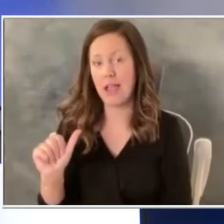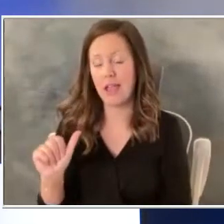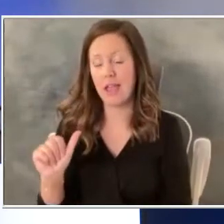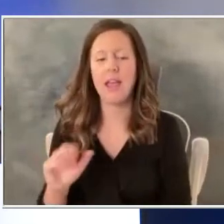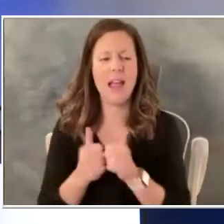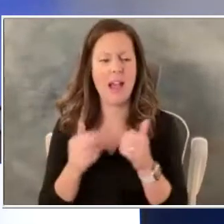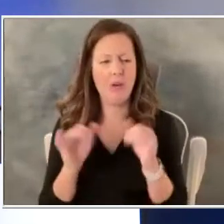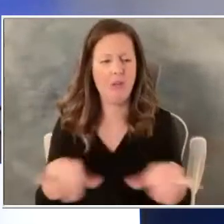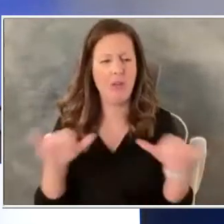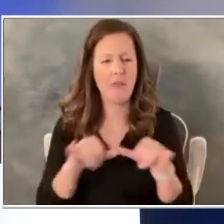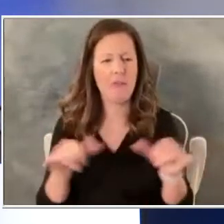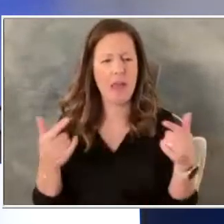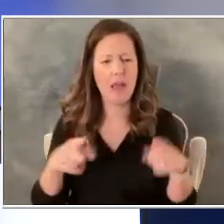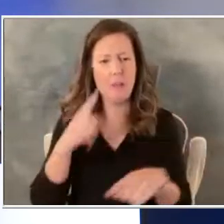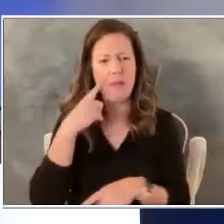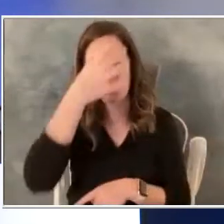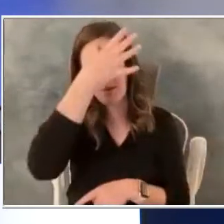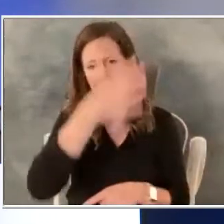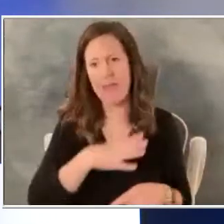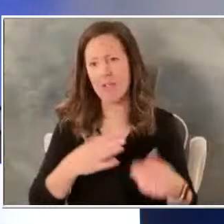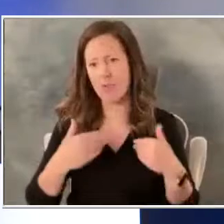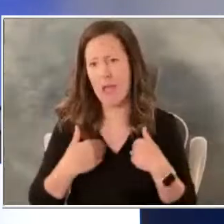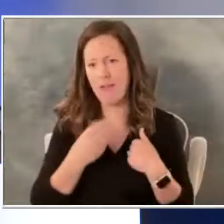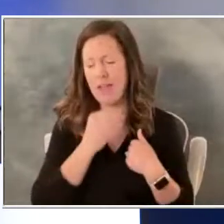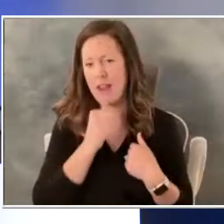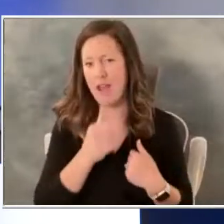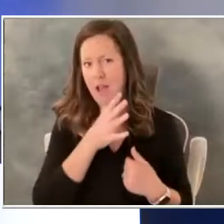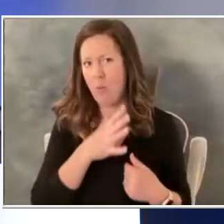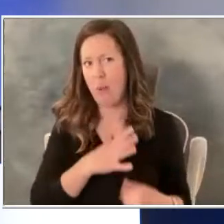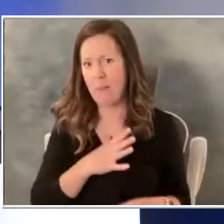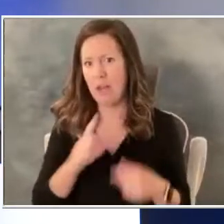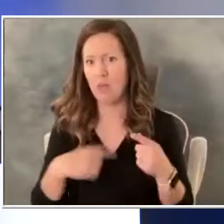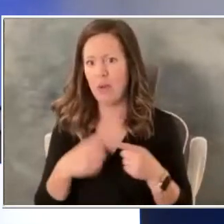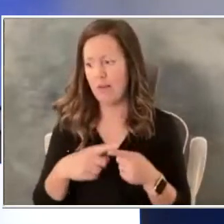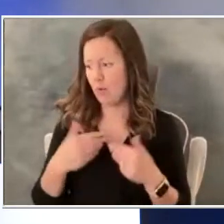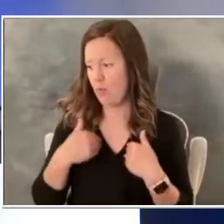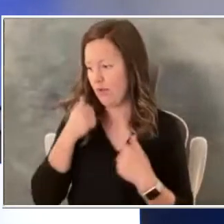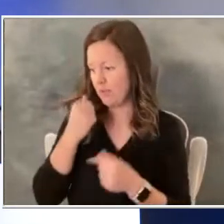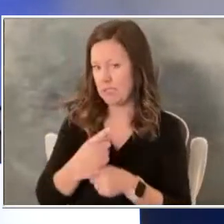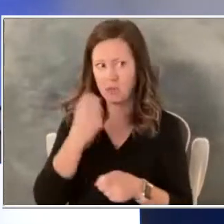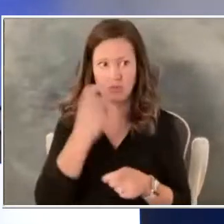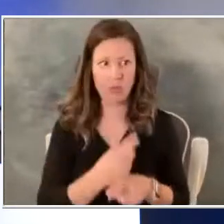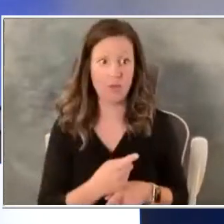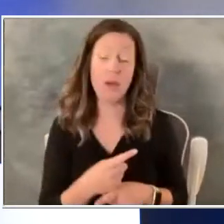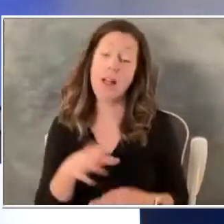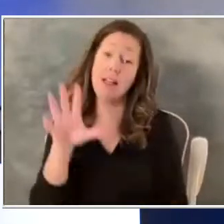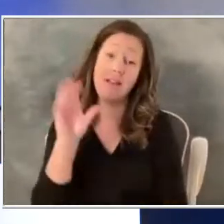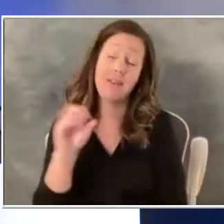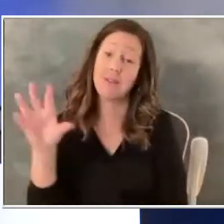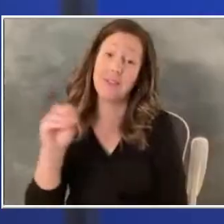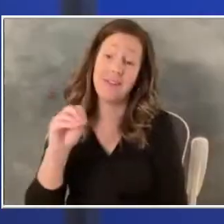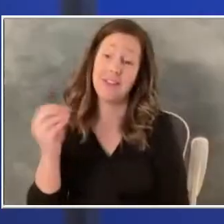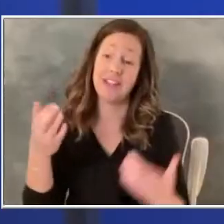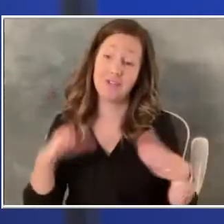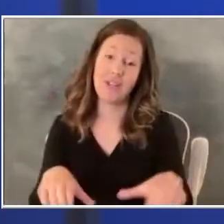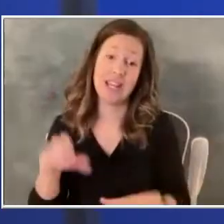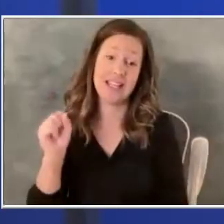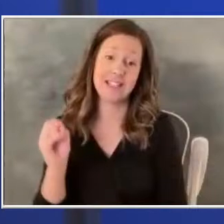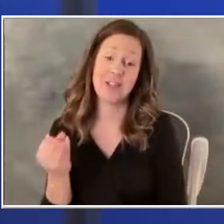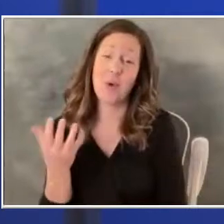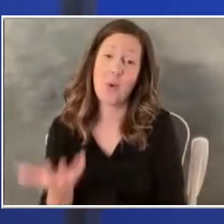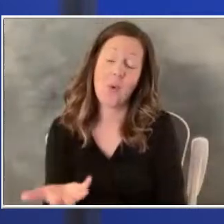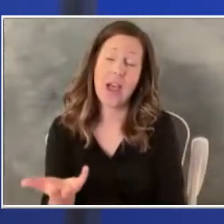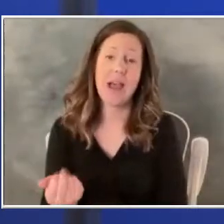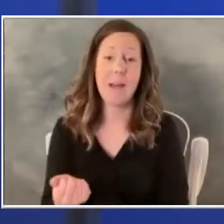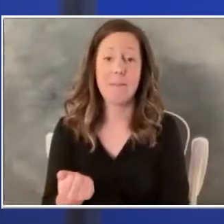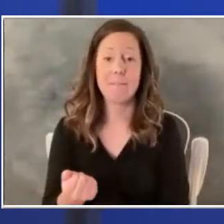for men to get it and not a woman, especially when you have a brother and a sister? Well, they have a 50-50 chance. So if their father